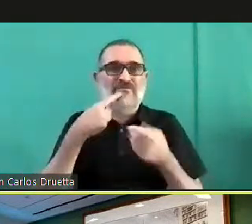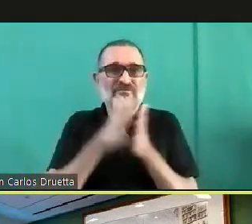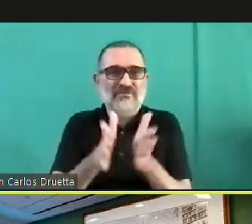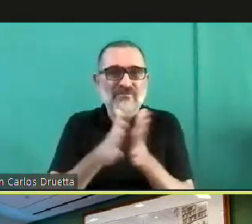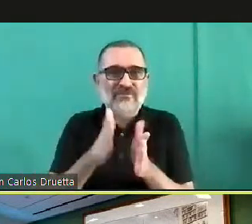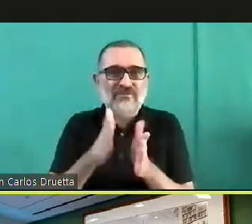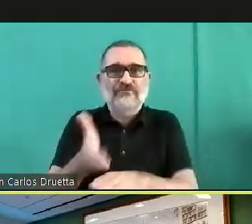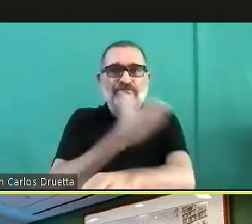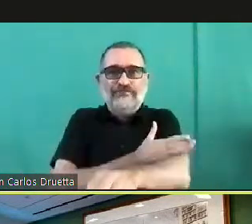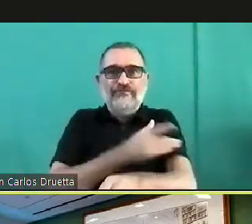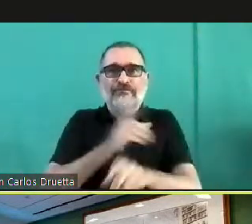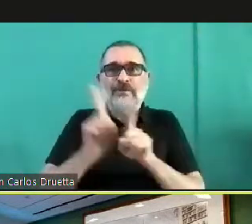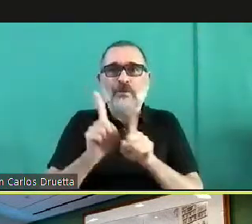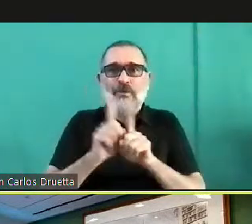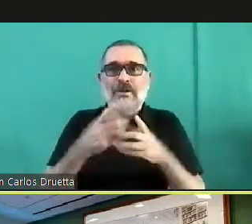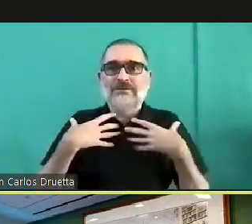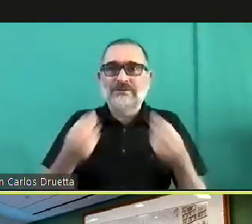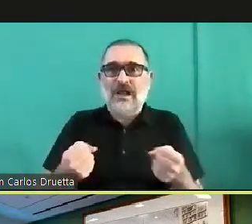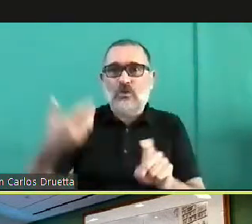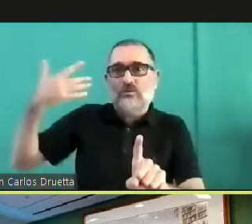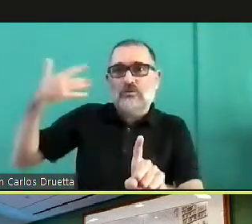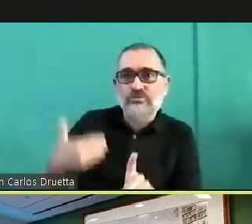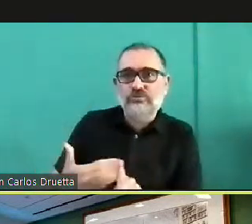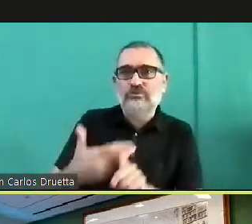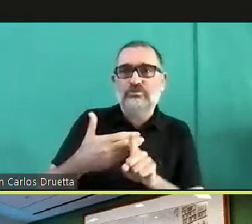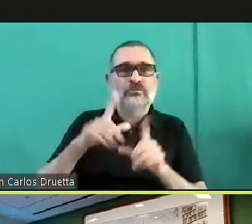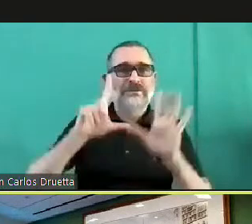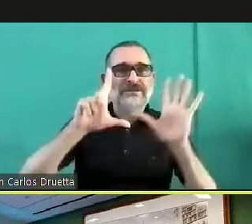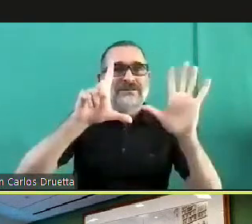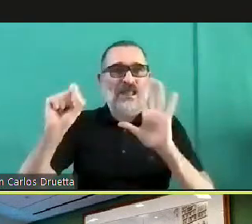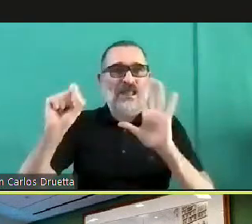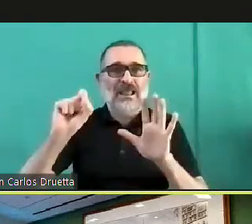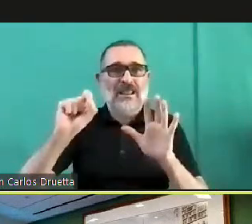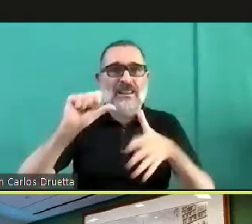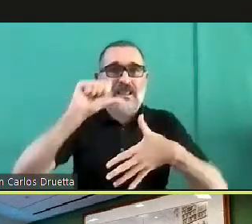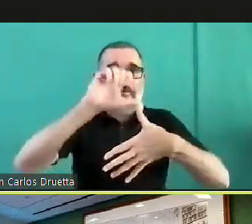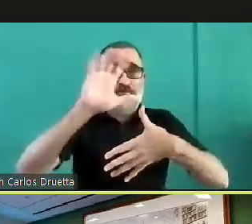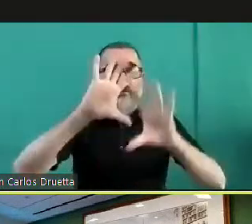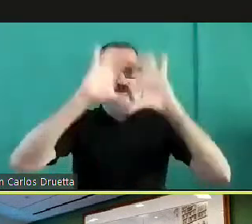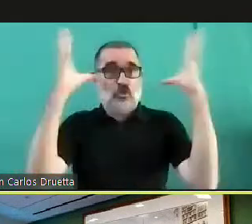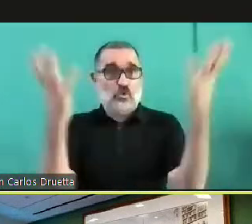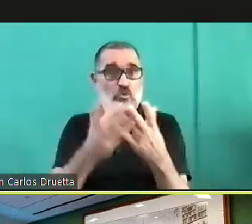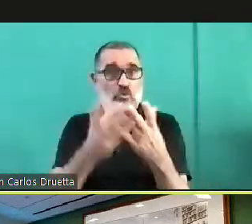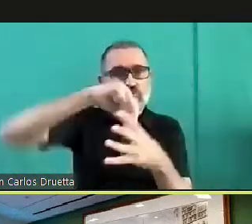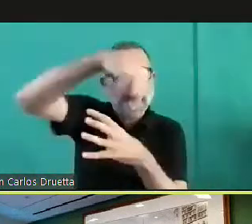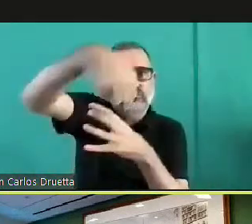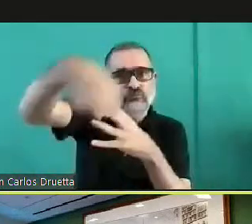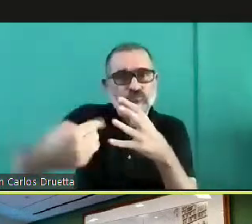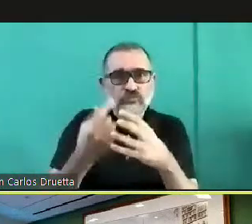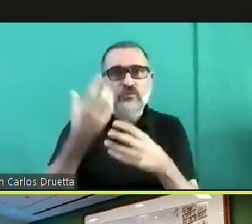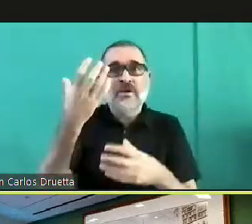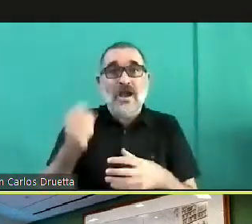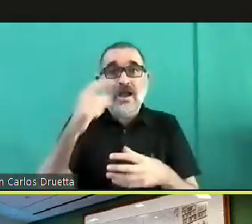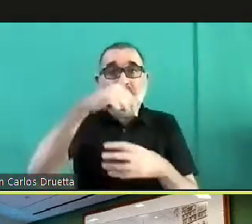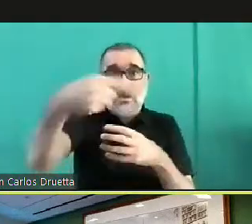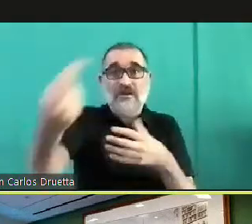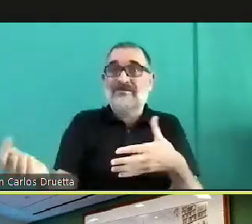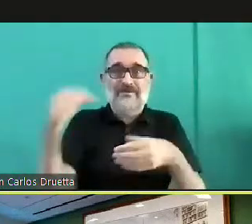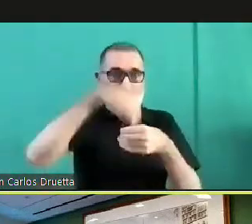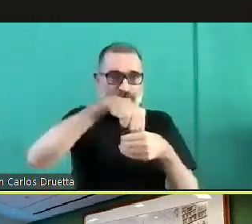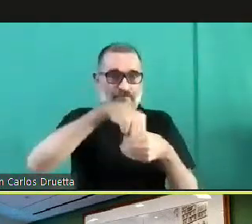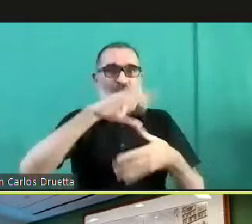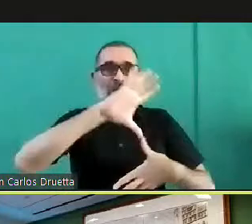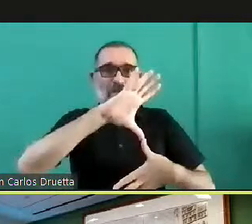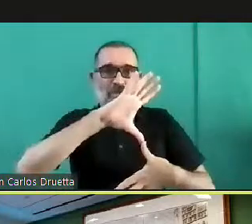across government. And policymakers are so important to this effort as well, everything from presidents to parliamentarians and